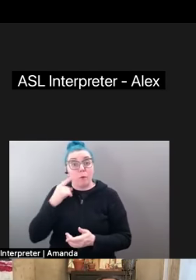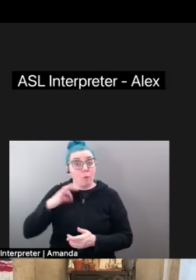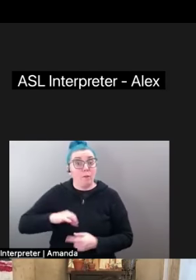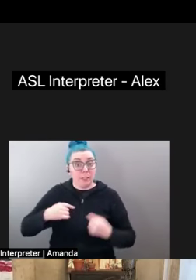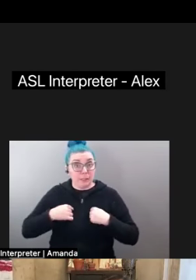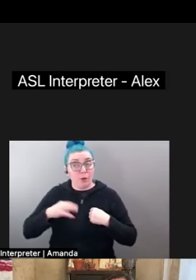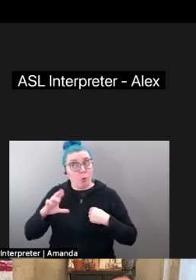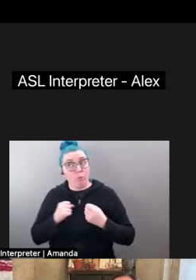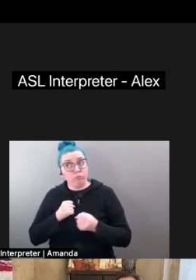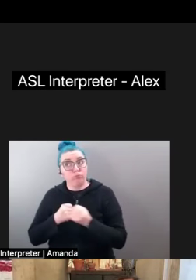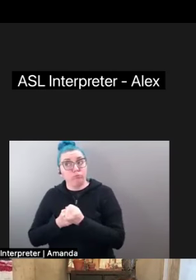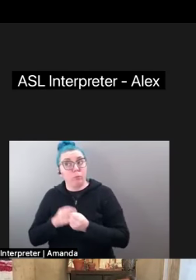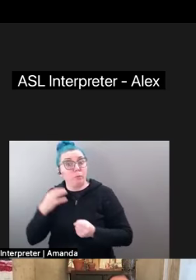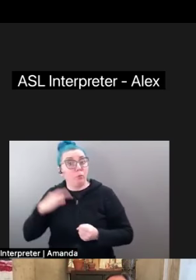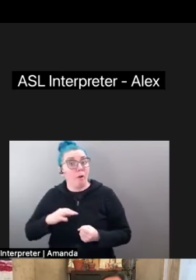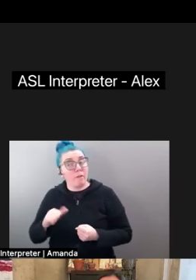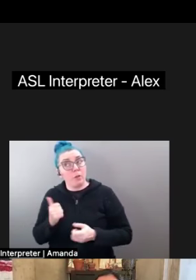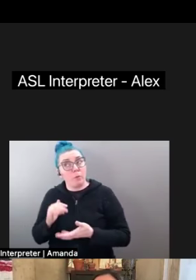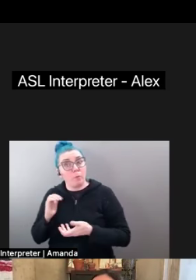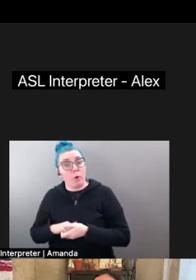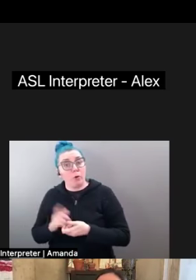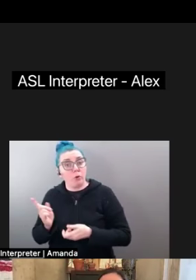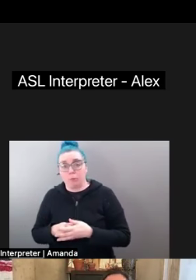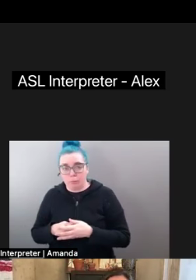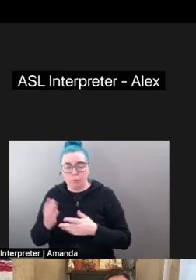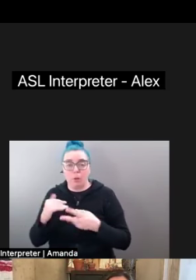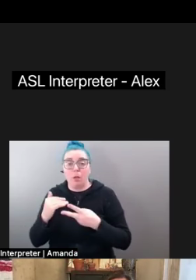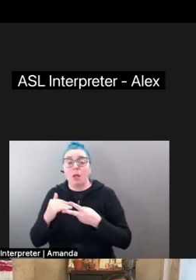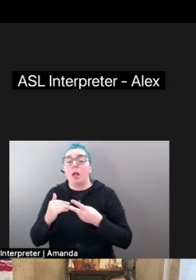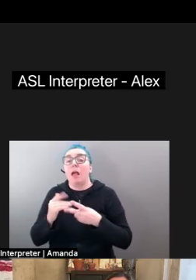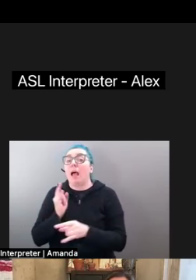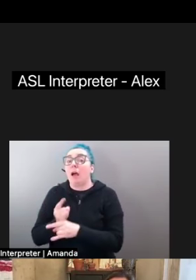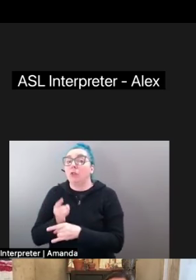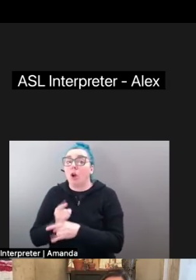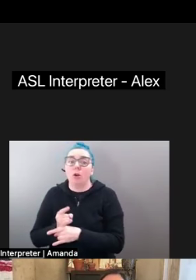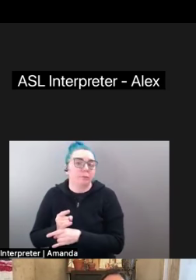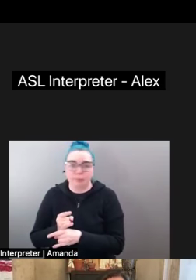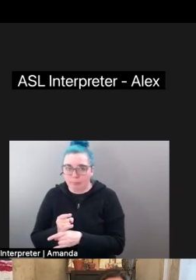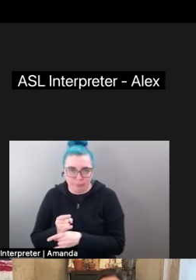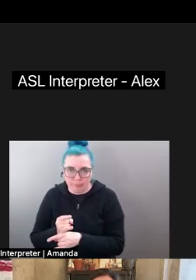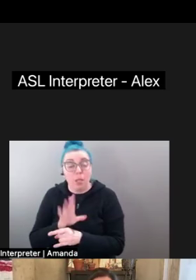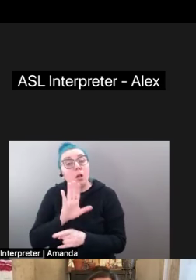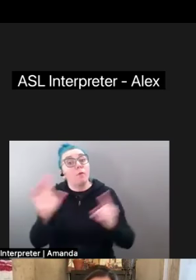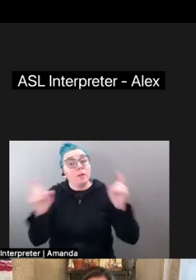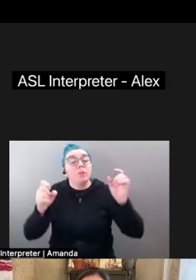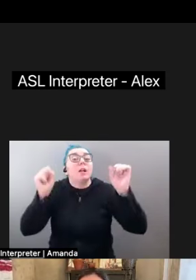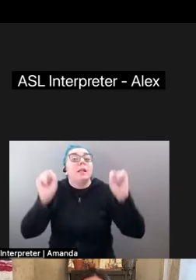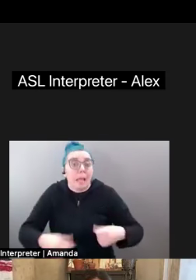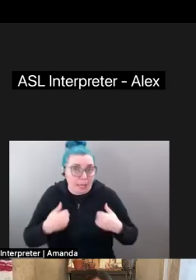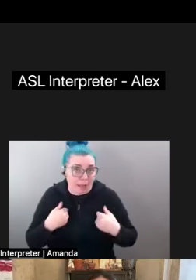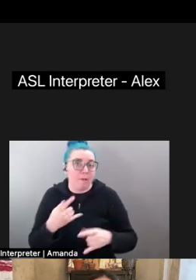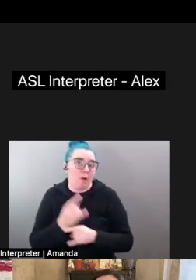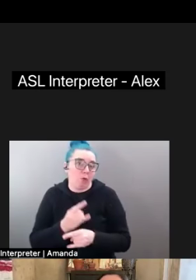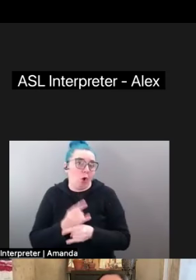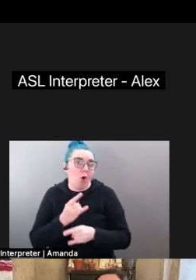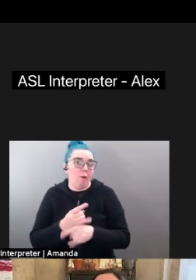it doesn't mean that your festival can't have alcohol at it, but CKAF funds cannot be put towards purchasing of alcohol or distribution